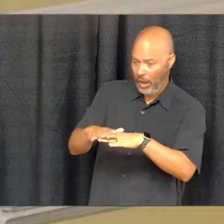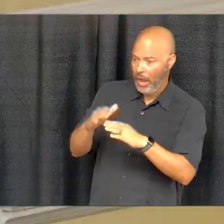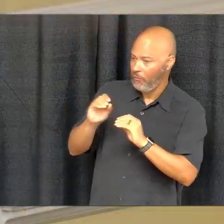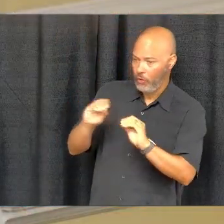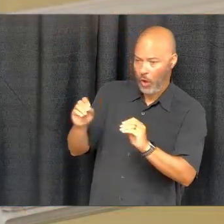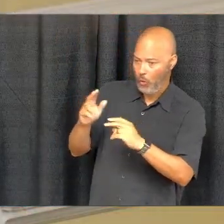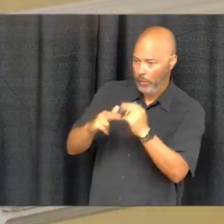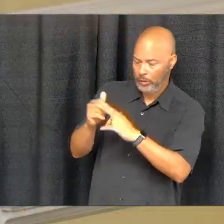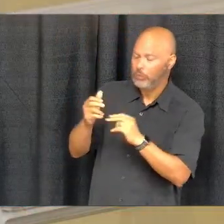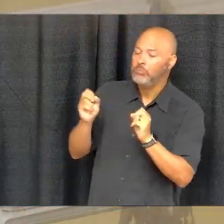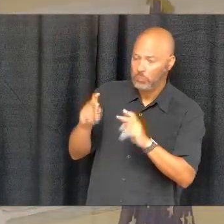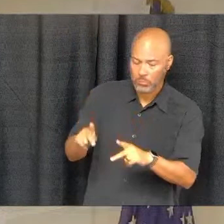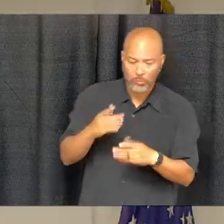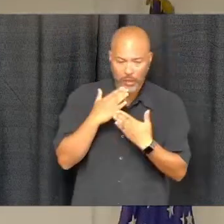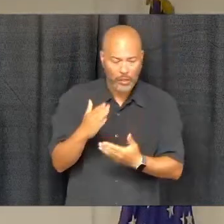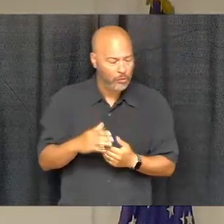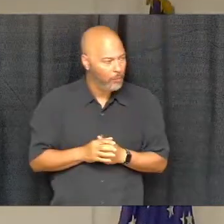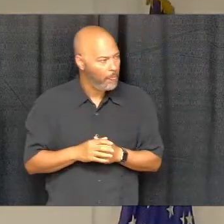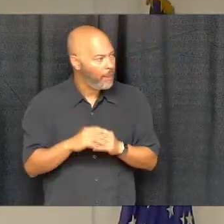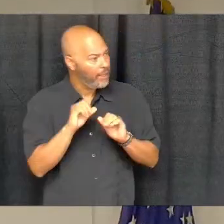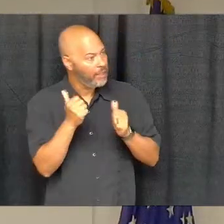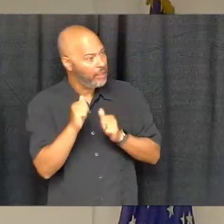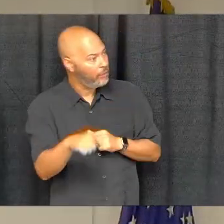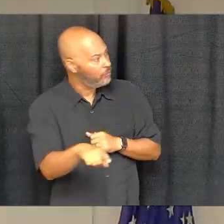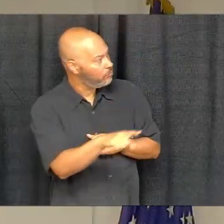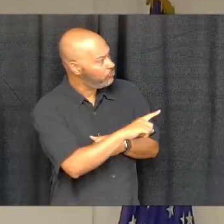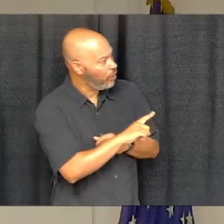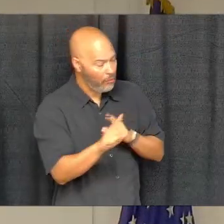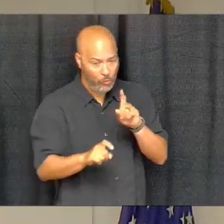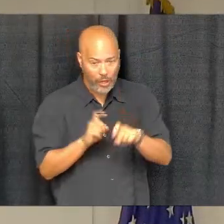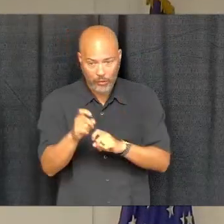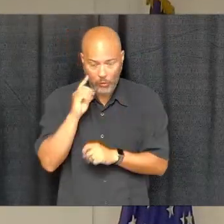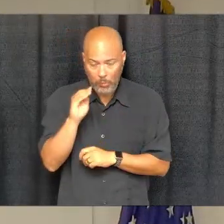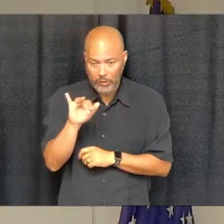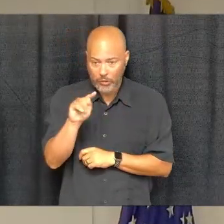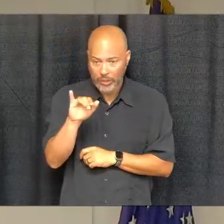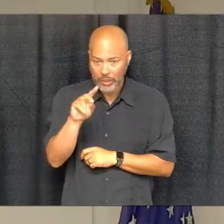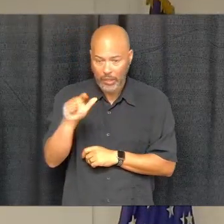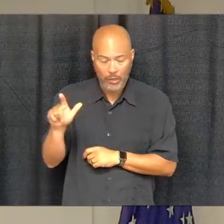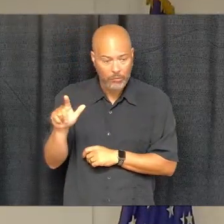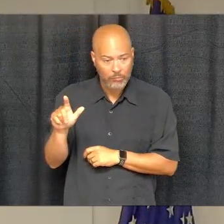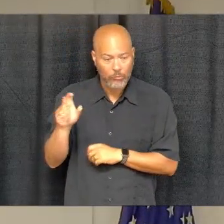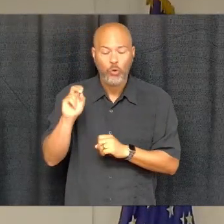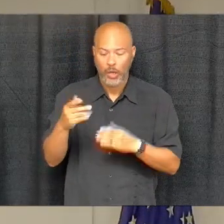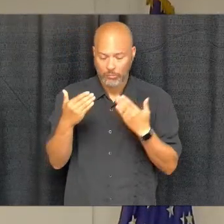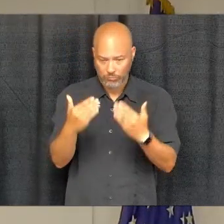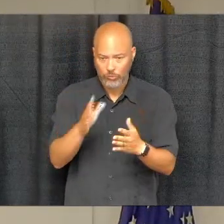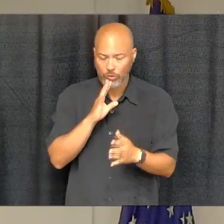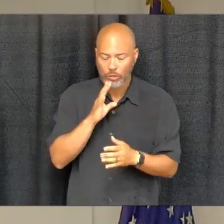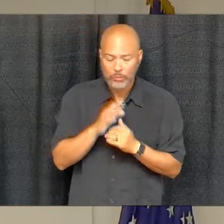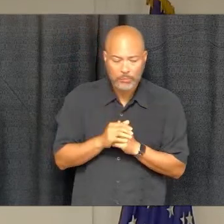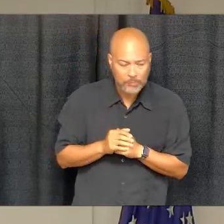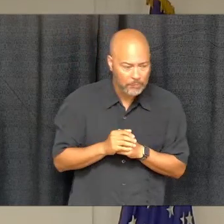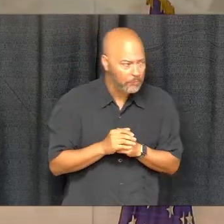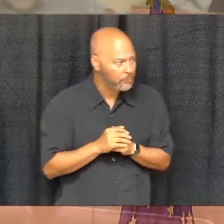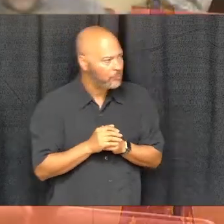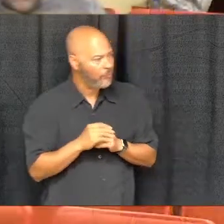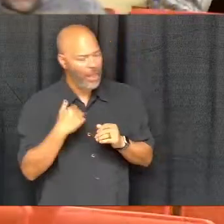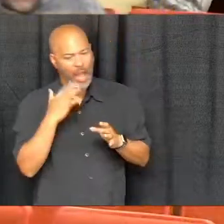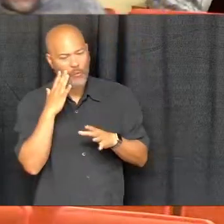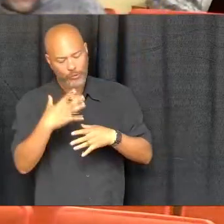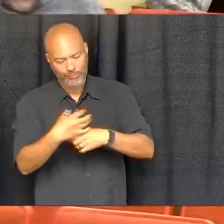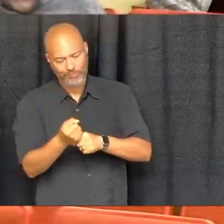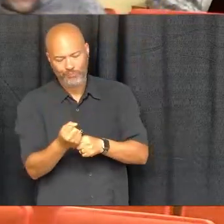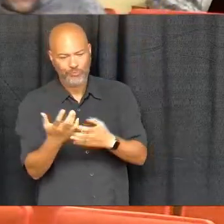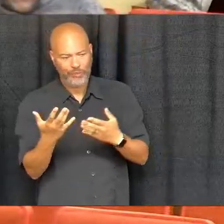you. Okay, anybody else have questions for Mr. Tindall? Okay, you're up. Sure. I'll just keep it short and